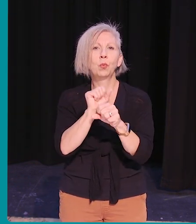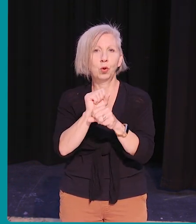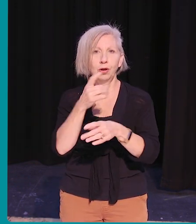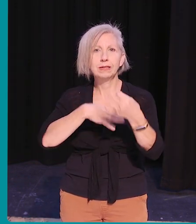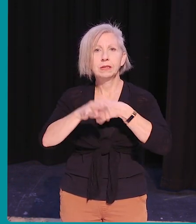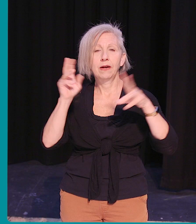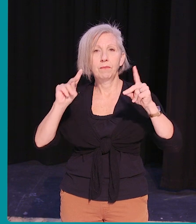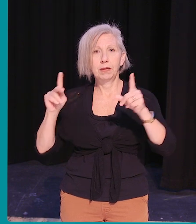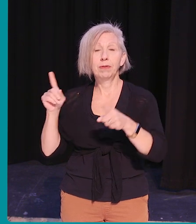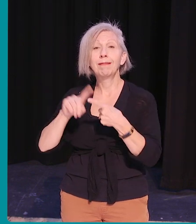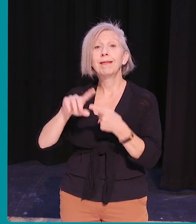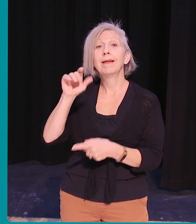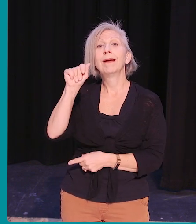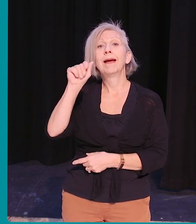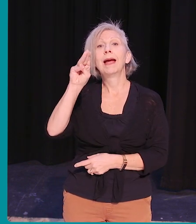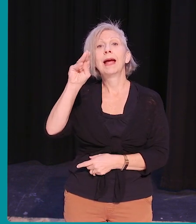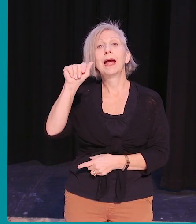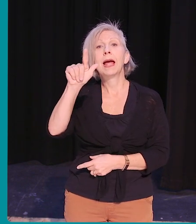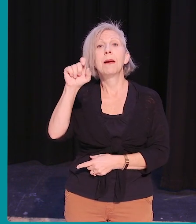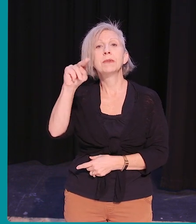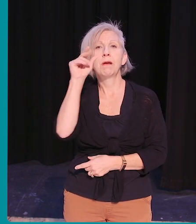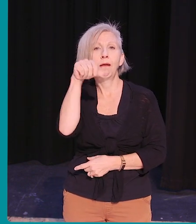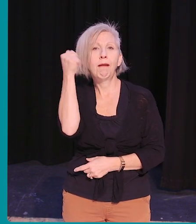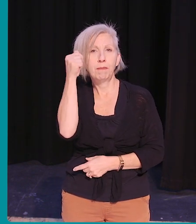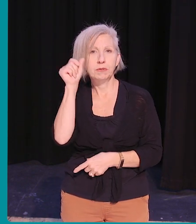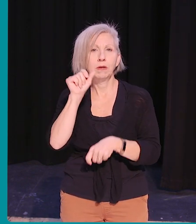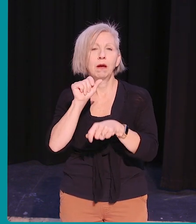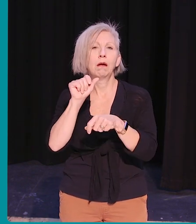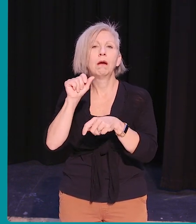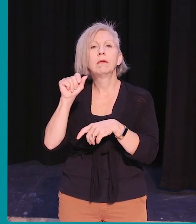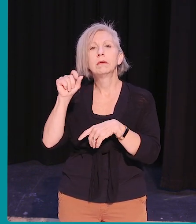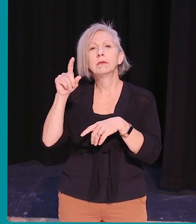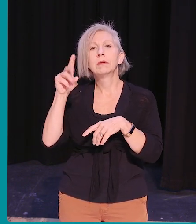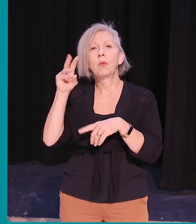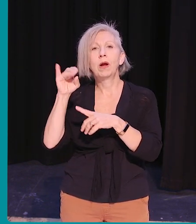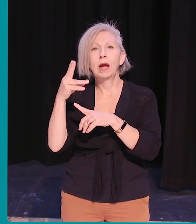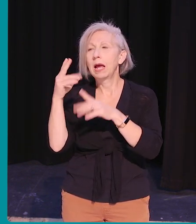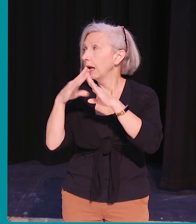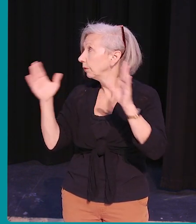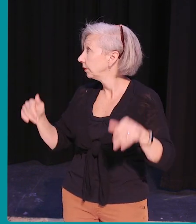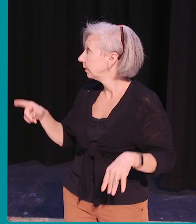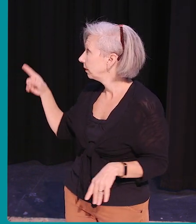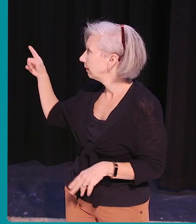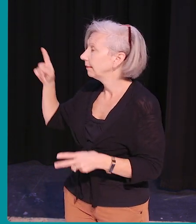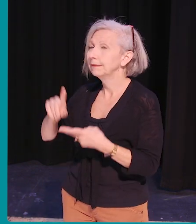So this is the Amazon warehouse, moving pallets around. This is a strip mine.